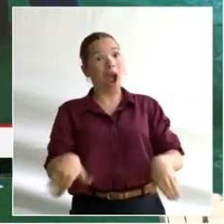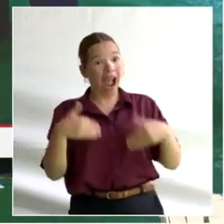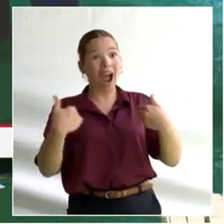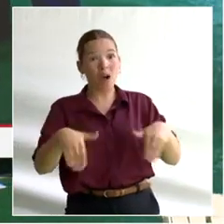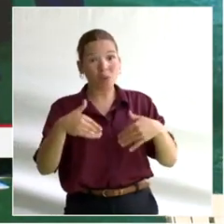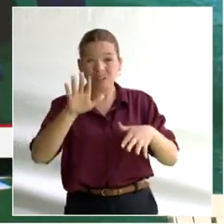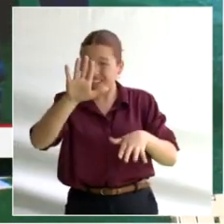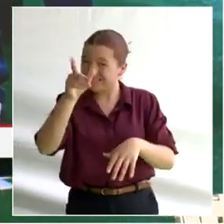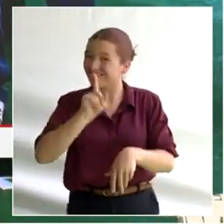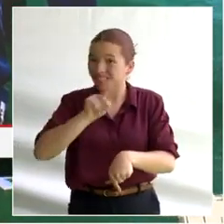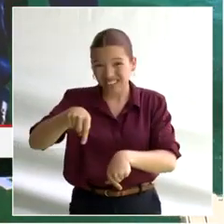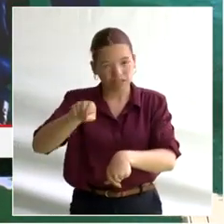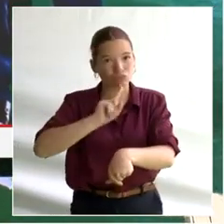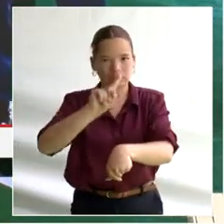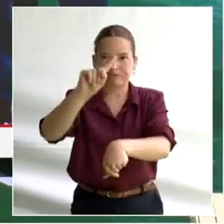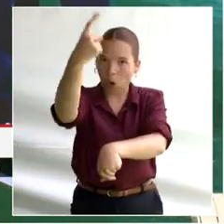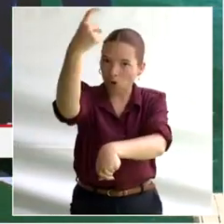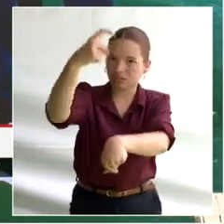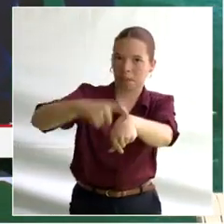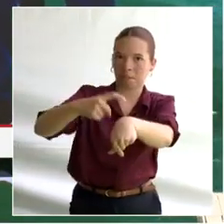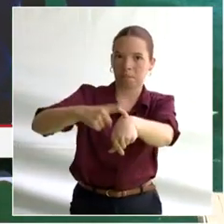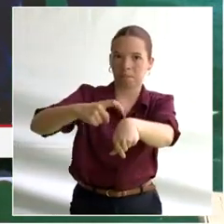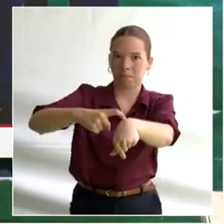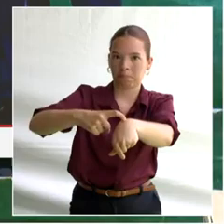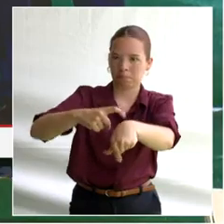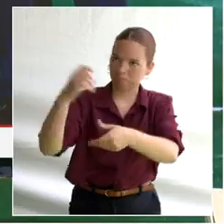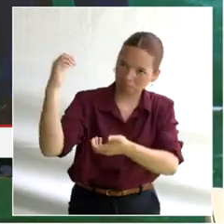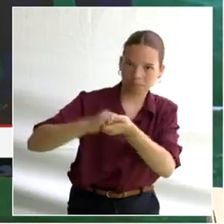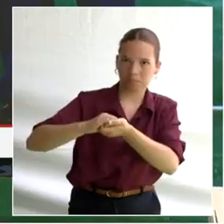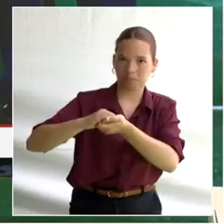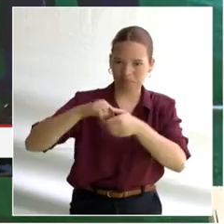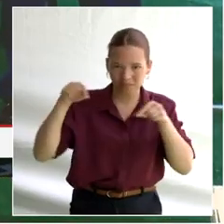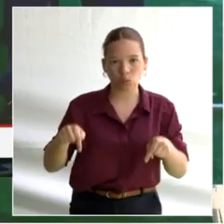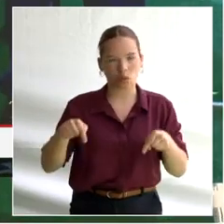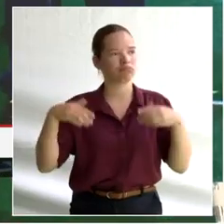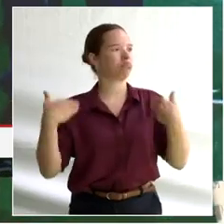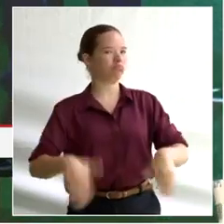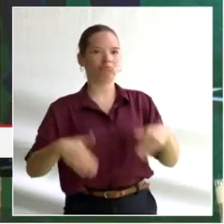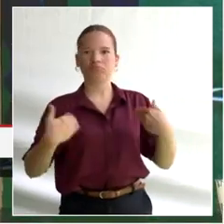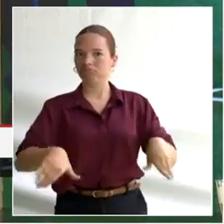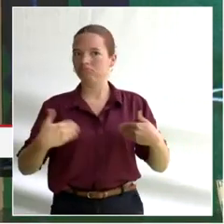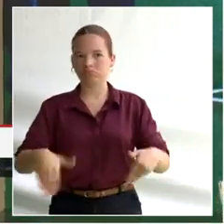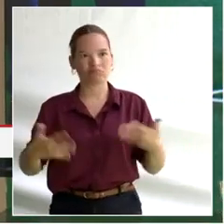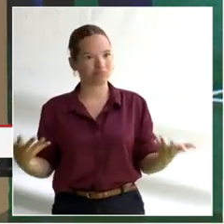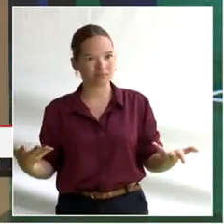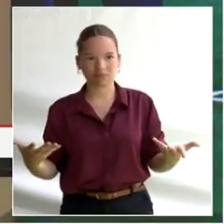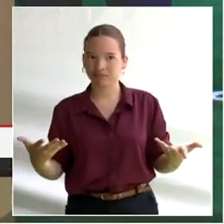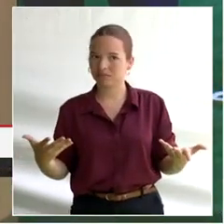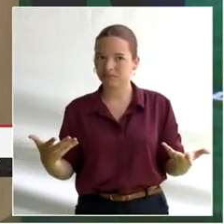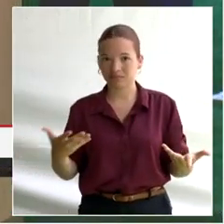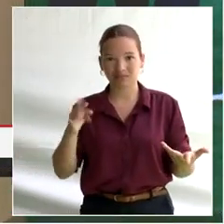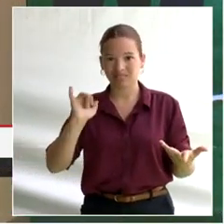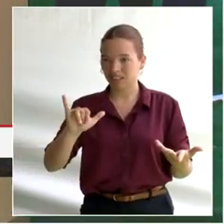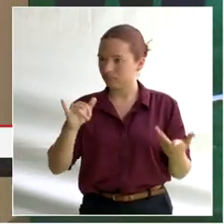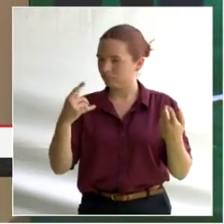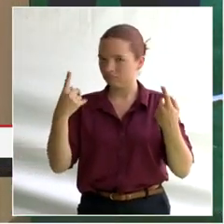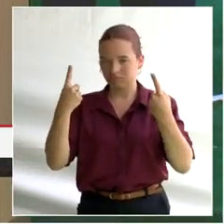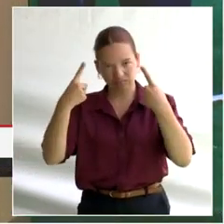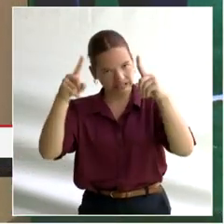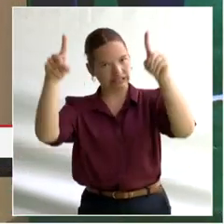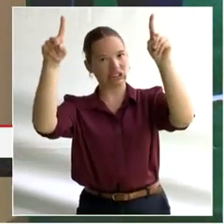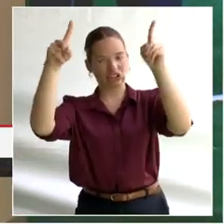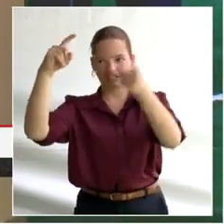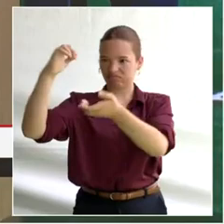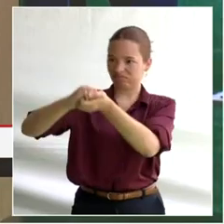any two brands coming together. And so far, it's been a really collaborative approach, and it's been, you know, a first for me, and very exciting working with them. So we're